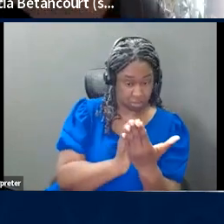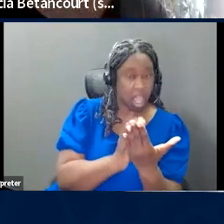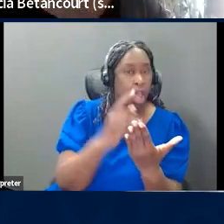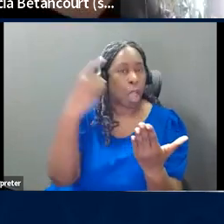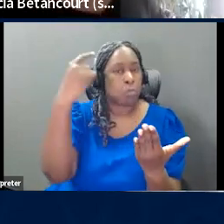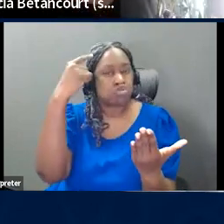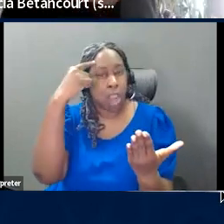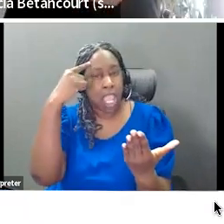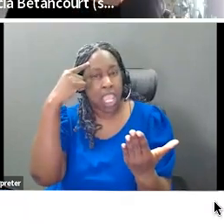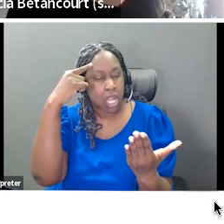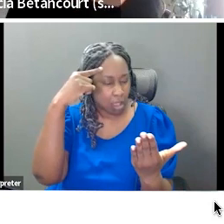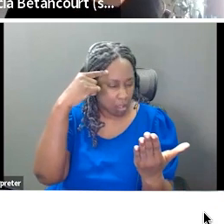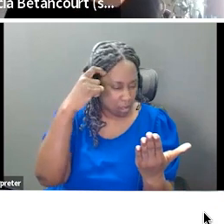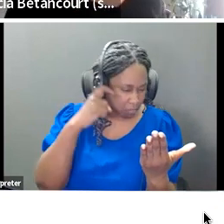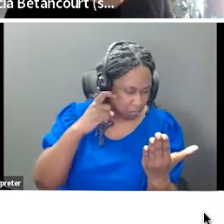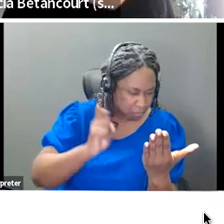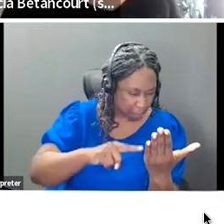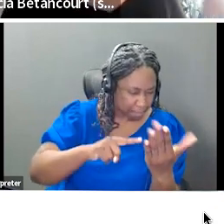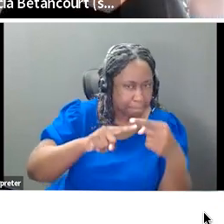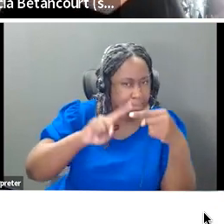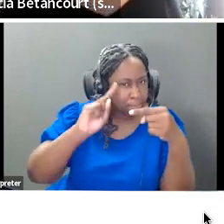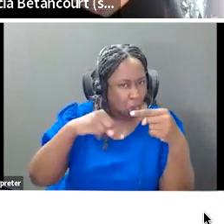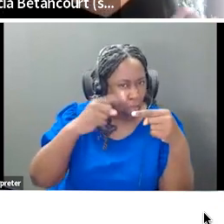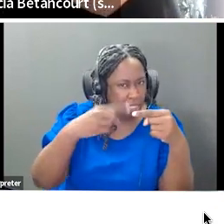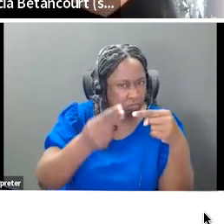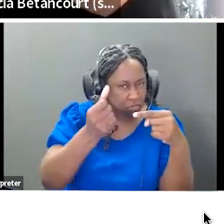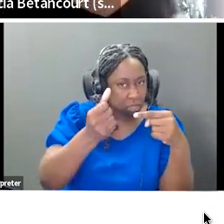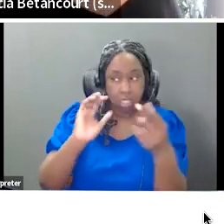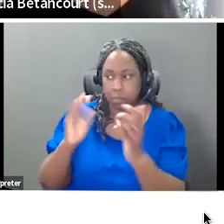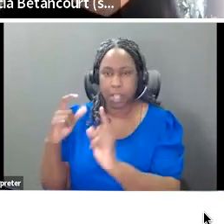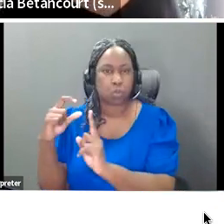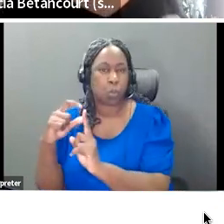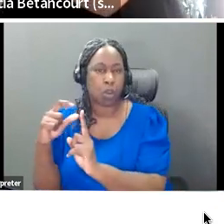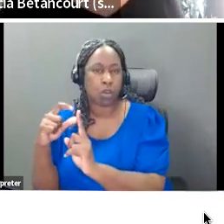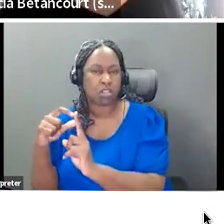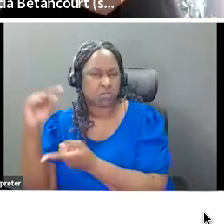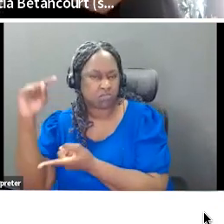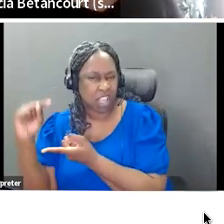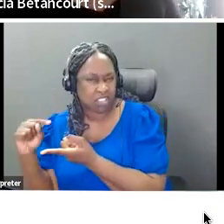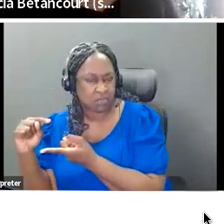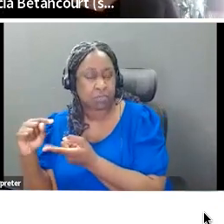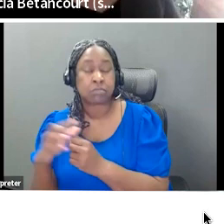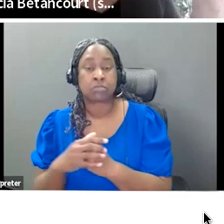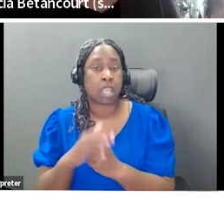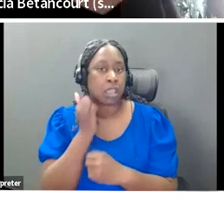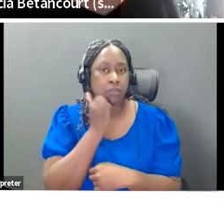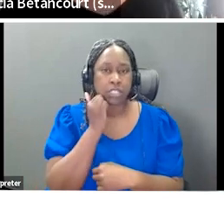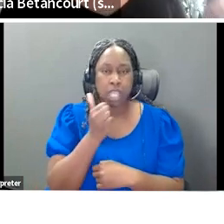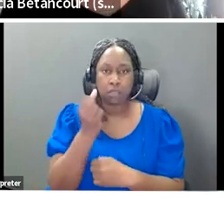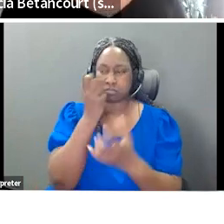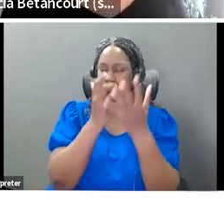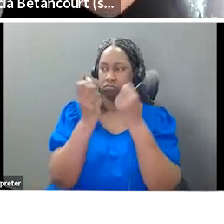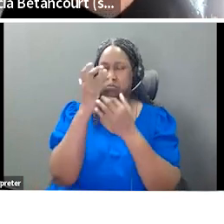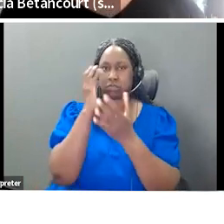words. And we are completely inundated with images all day, every day, all of us. This is